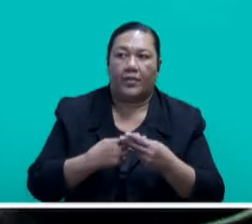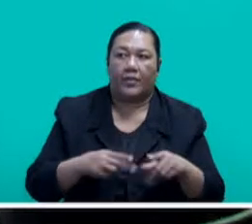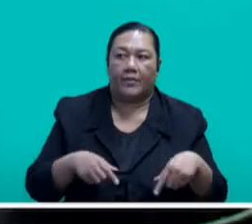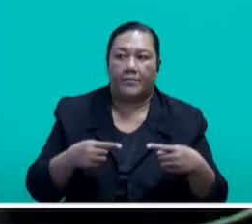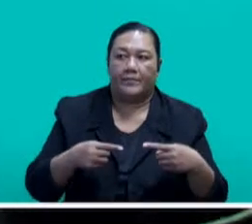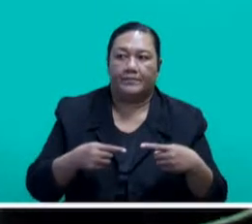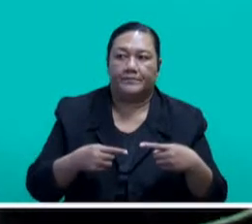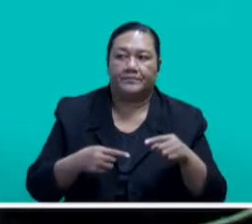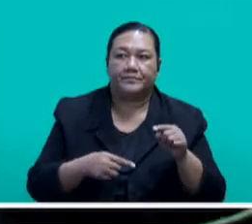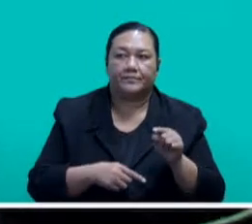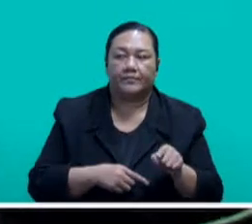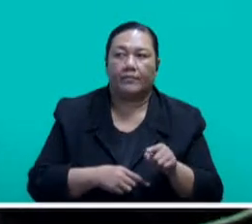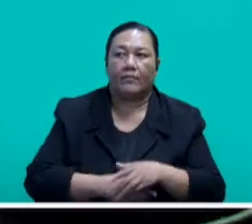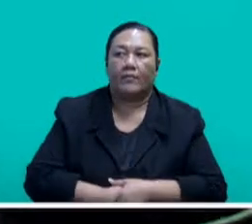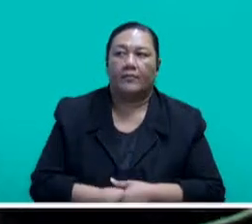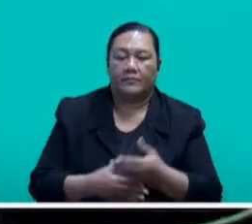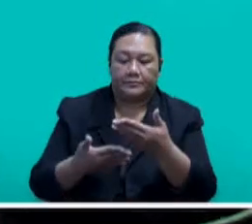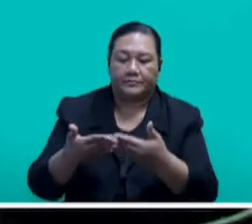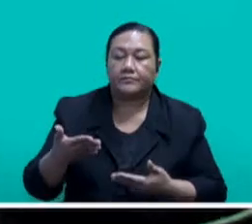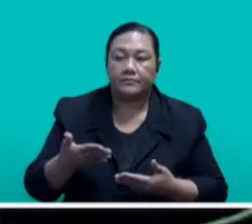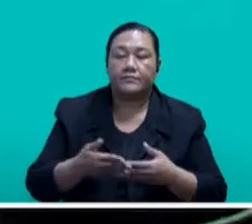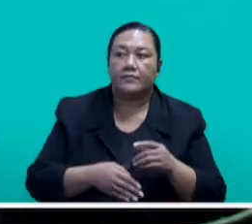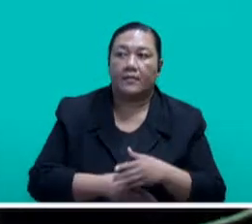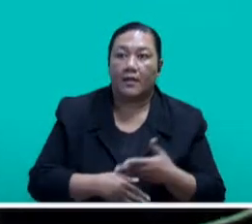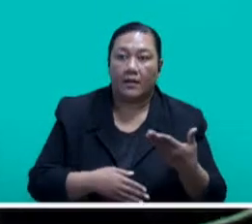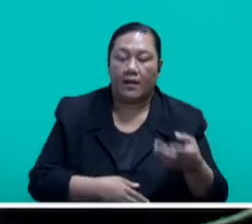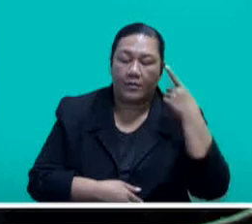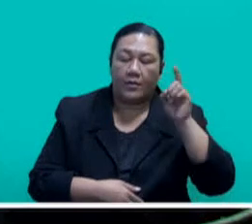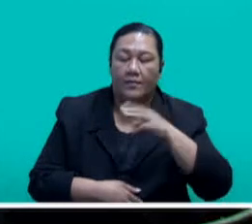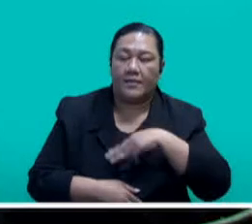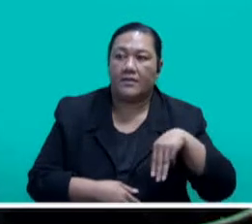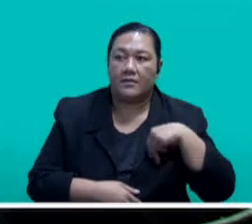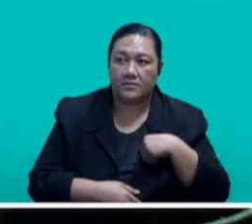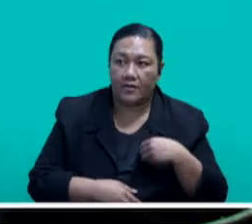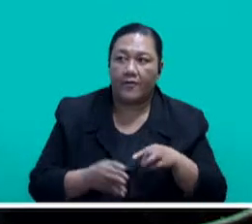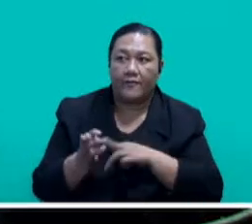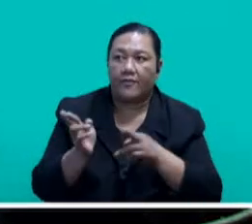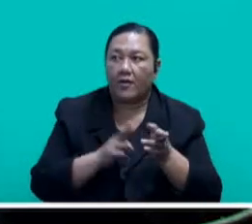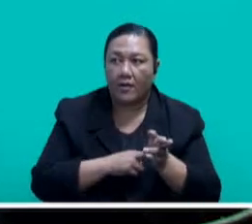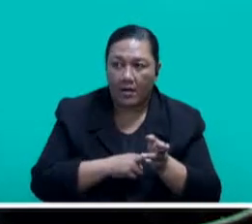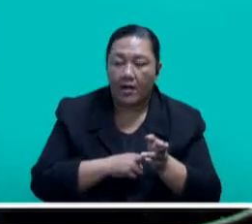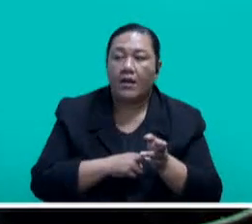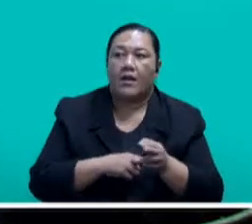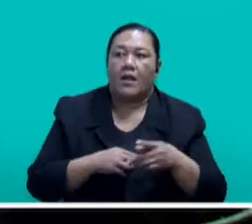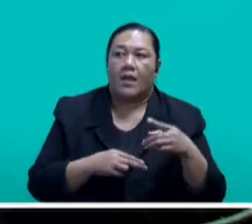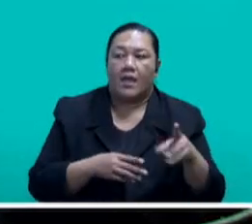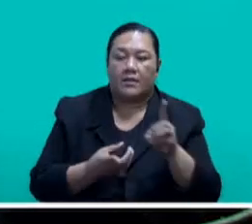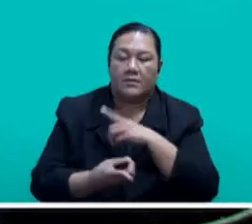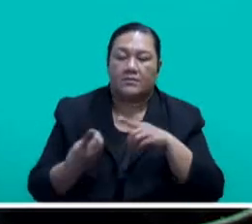And I now call upon the Assistant Minister for Rural and Maritime Development and Disaster Management, the